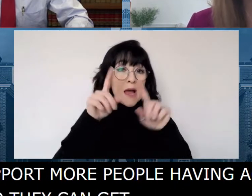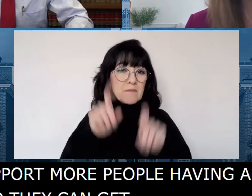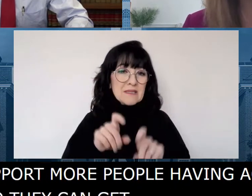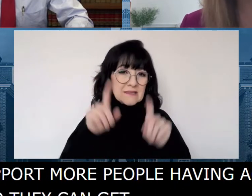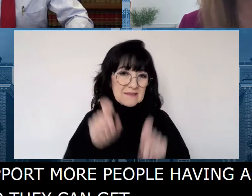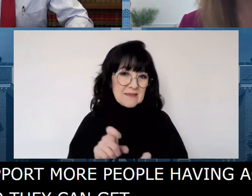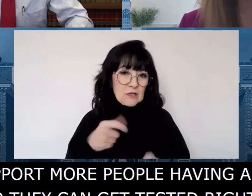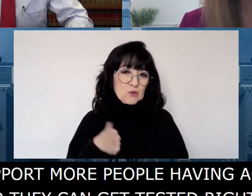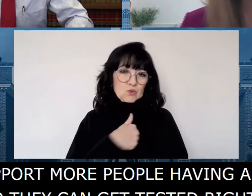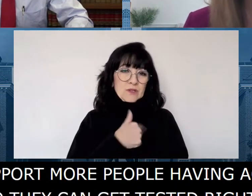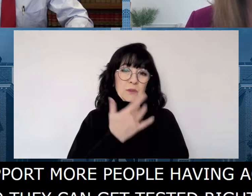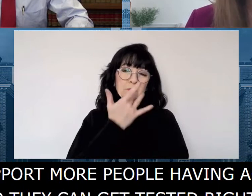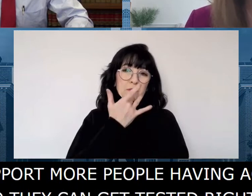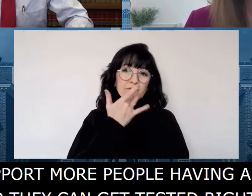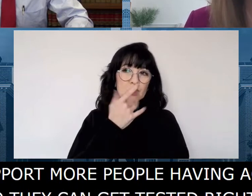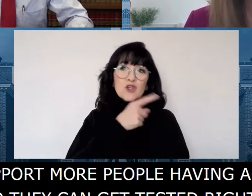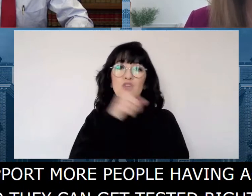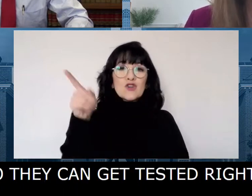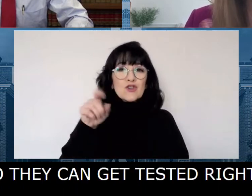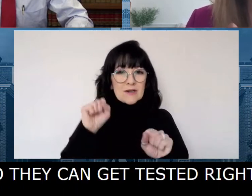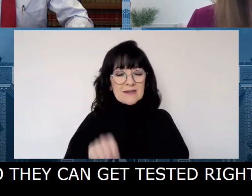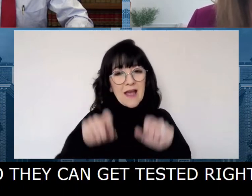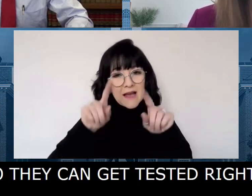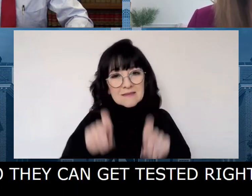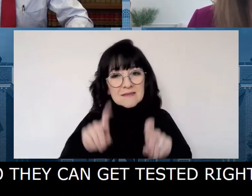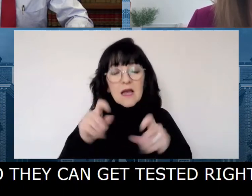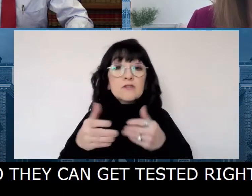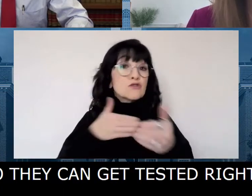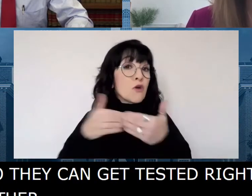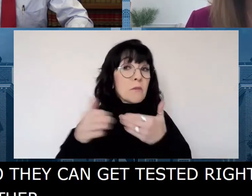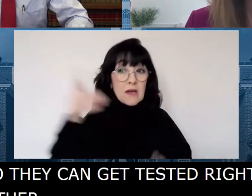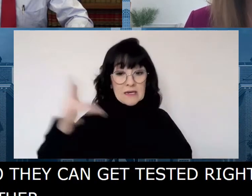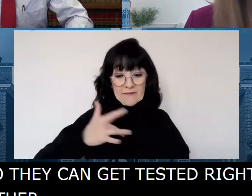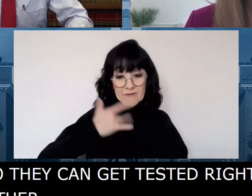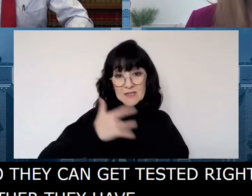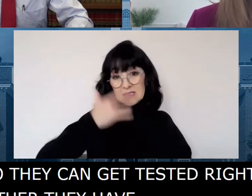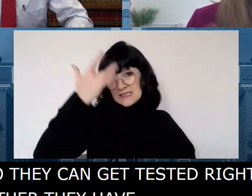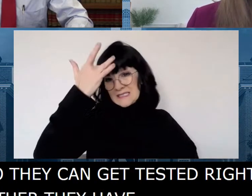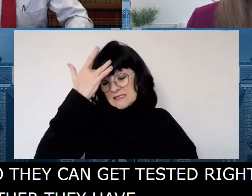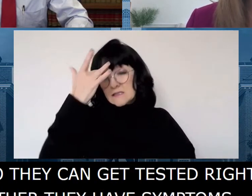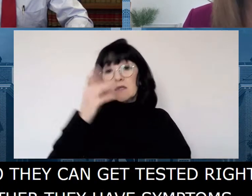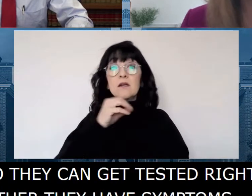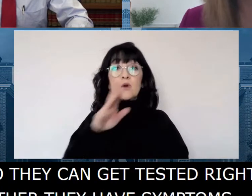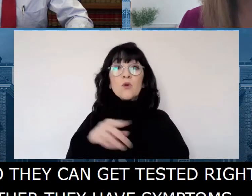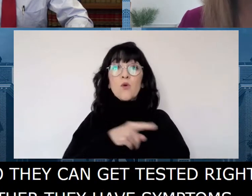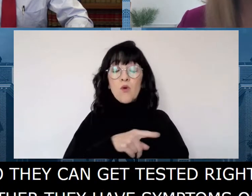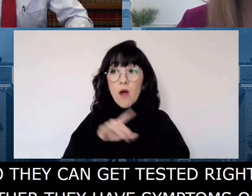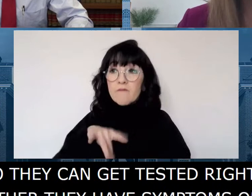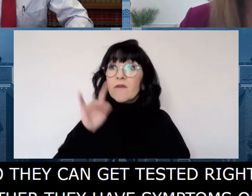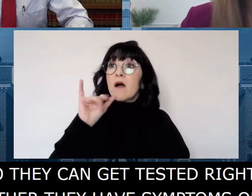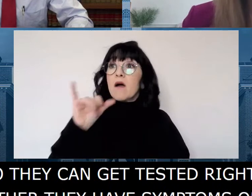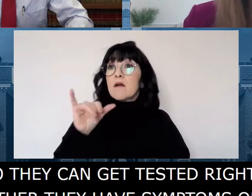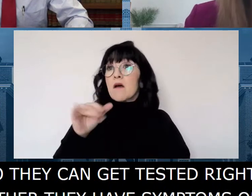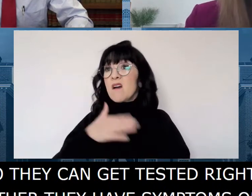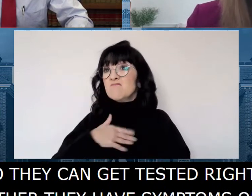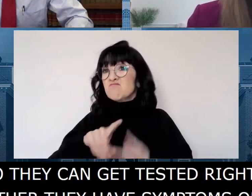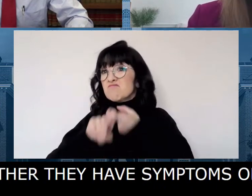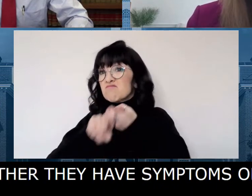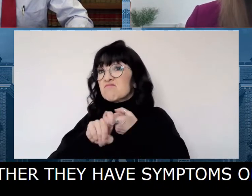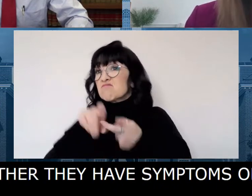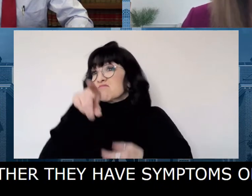to, whether they have symptoms or have been exposed or trying to get out